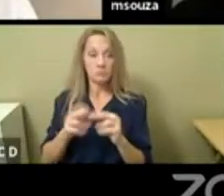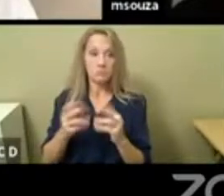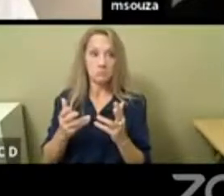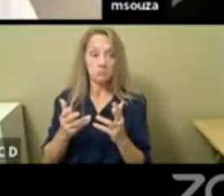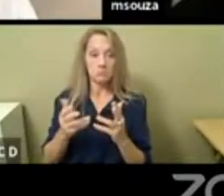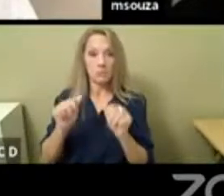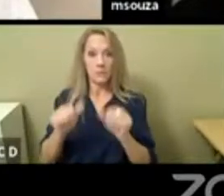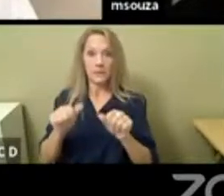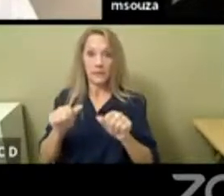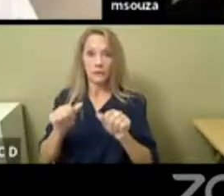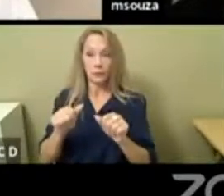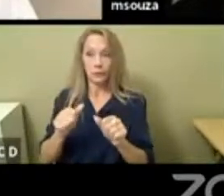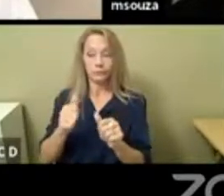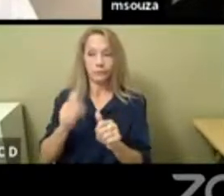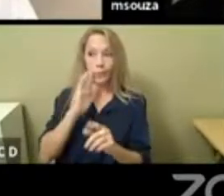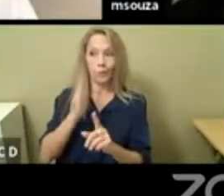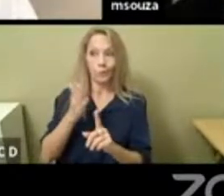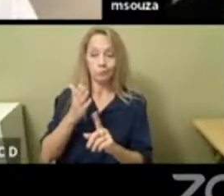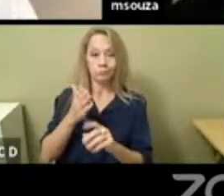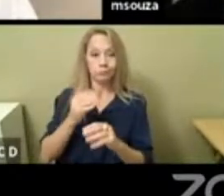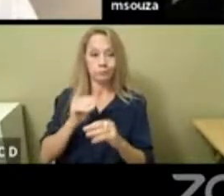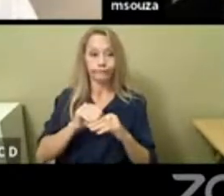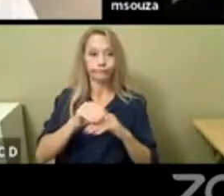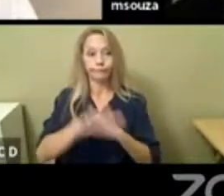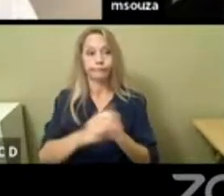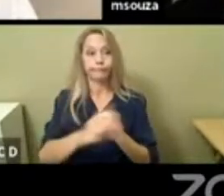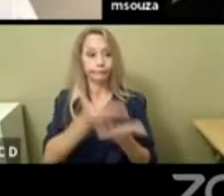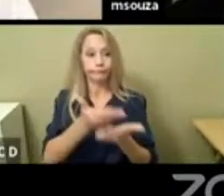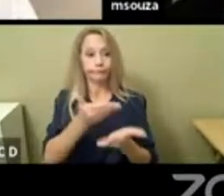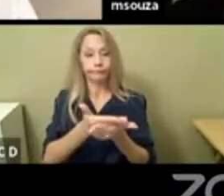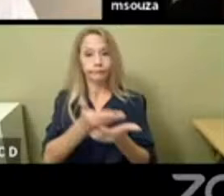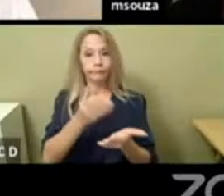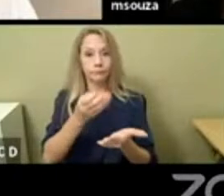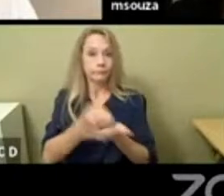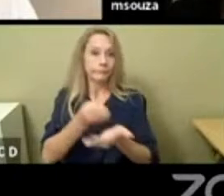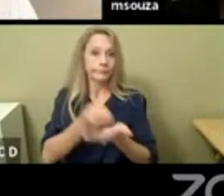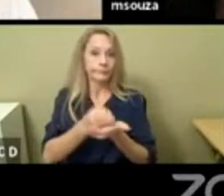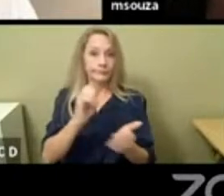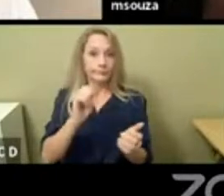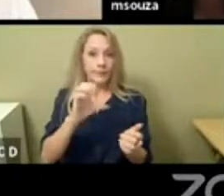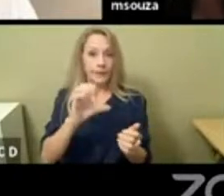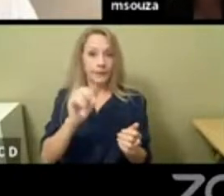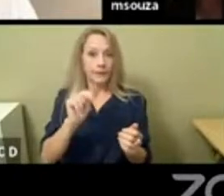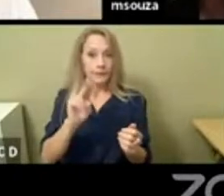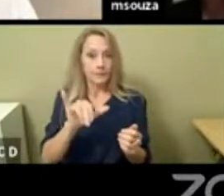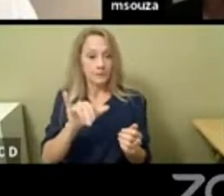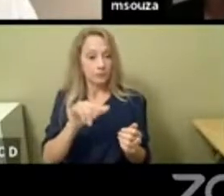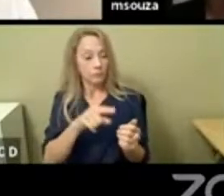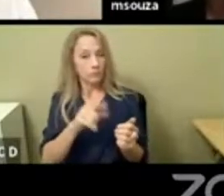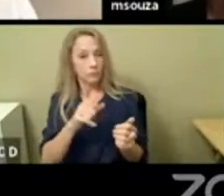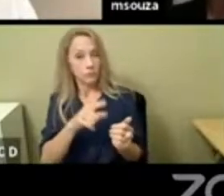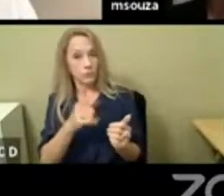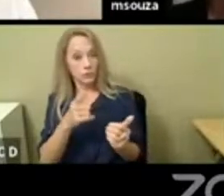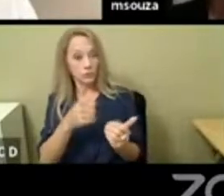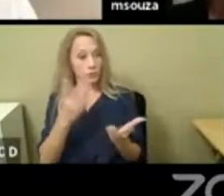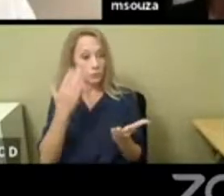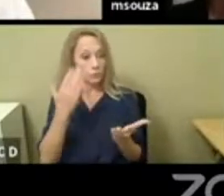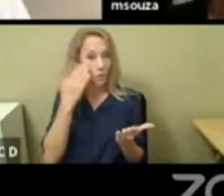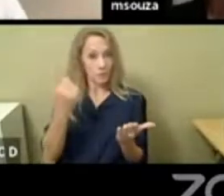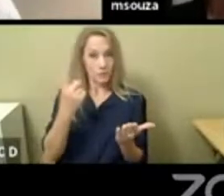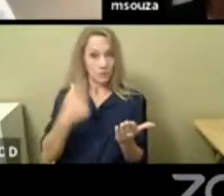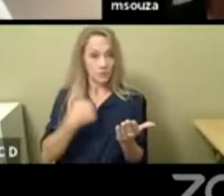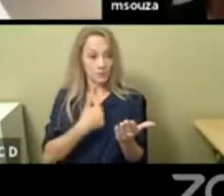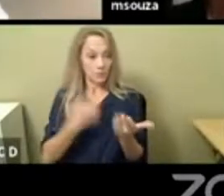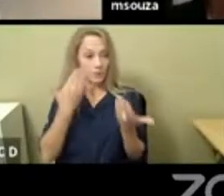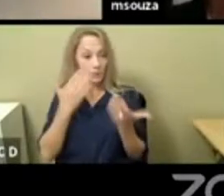the economic impact of this as well. And so, I guess, do you see something that we're not seeing? I mean, we talked